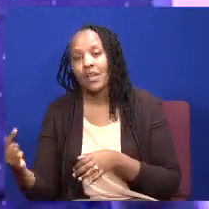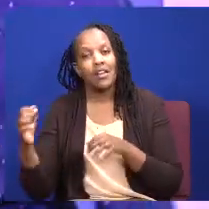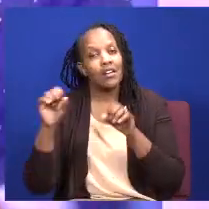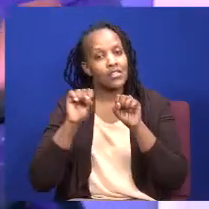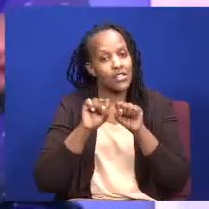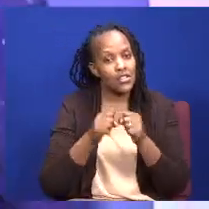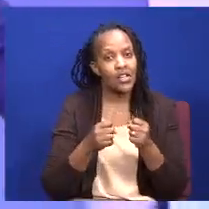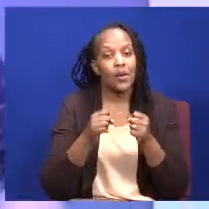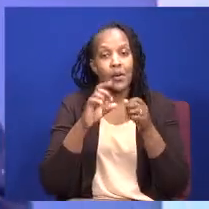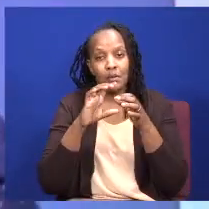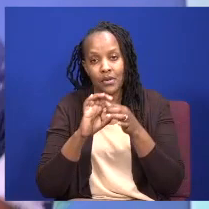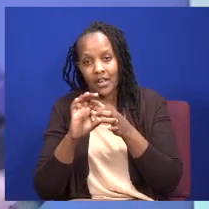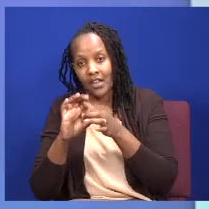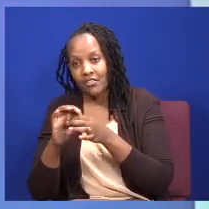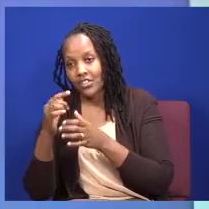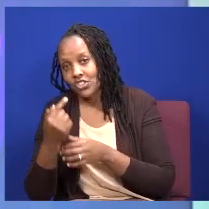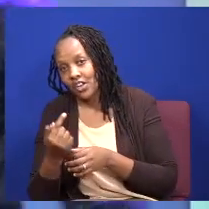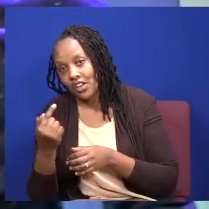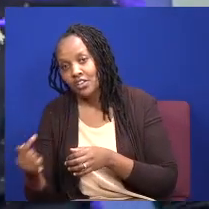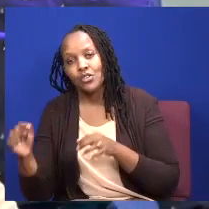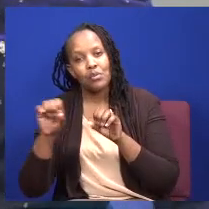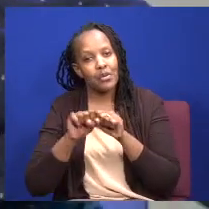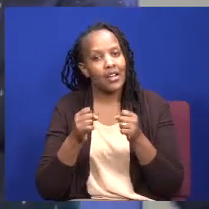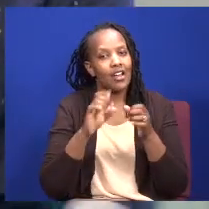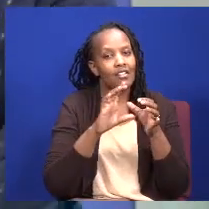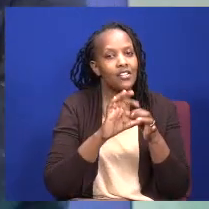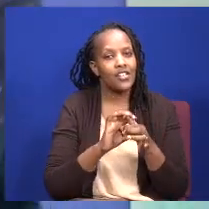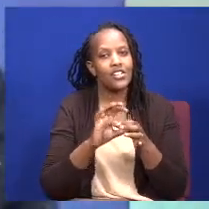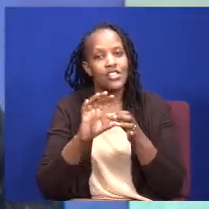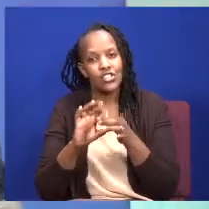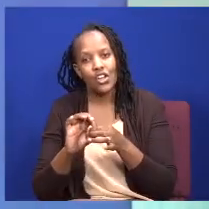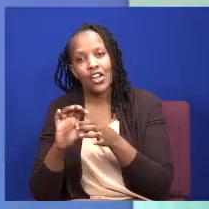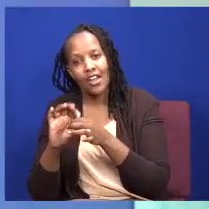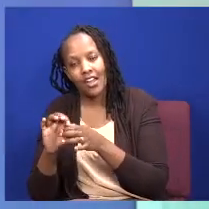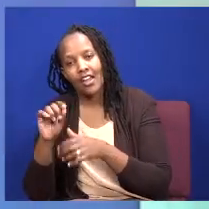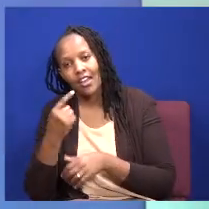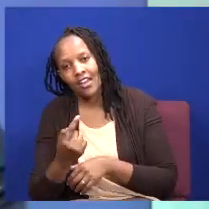chain, to break every chain, to break every chain, to break every